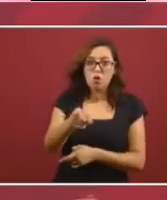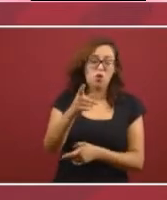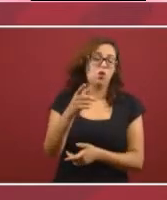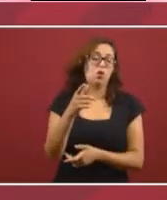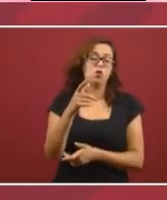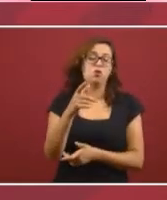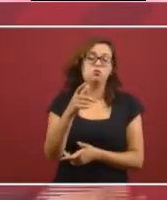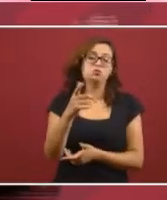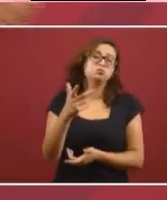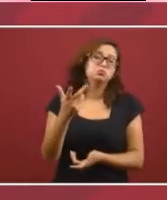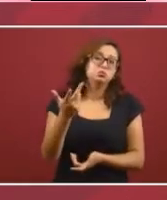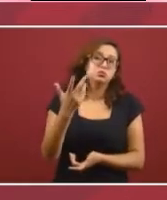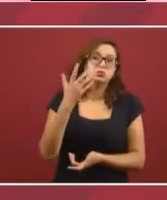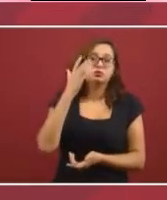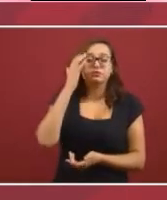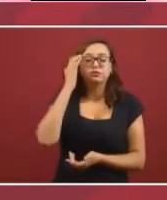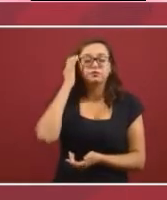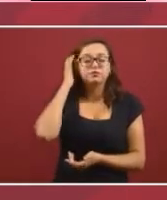confiscated